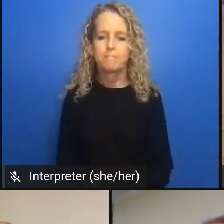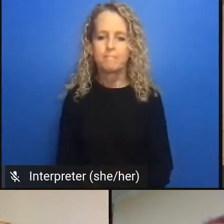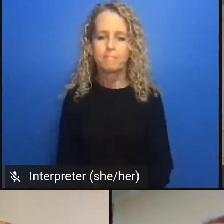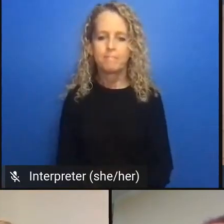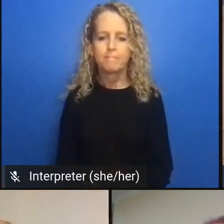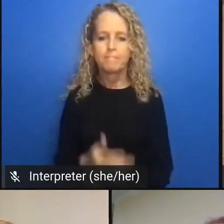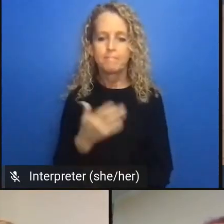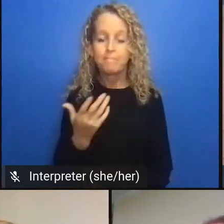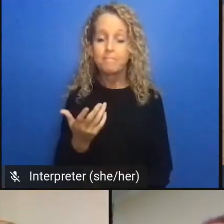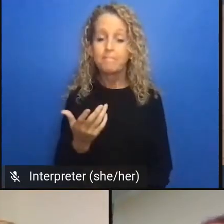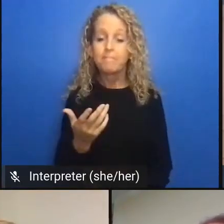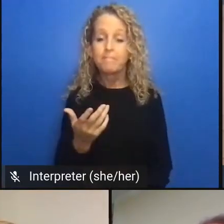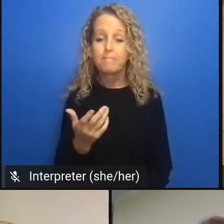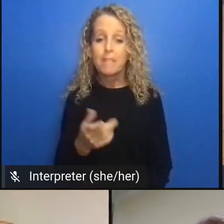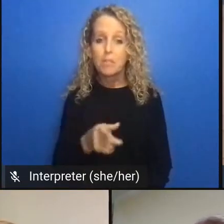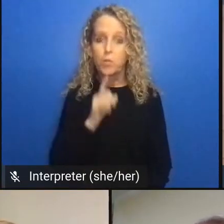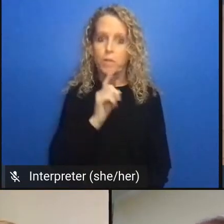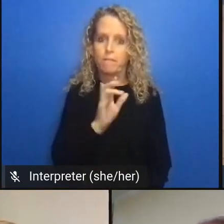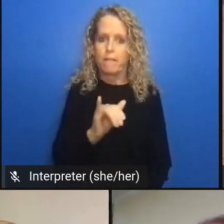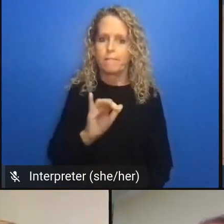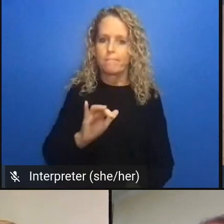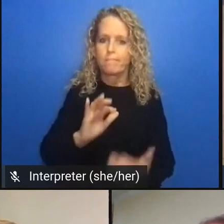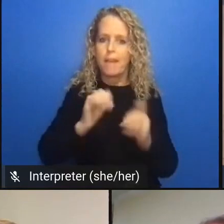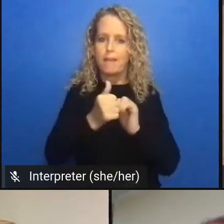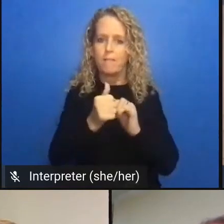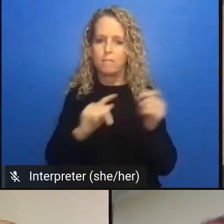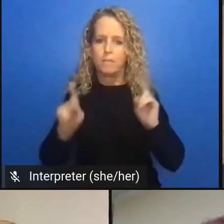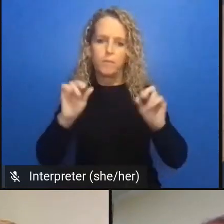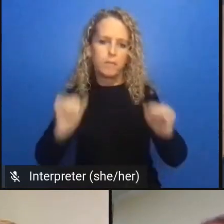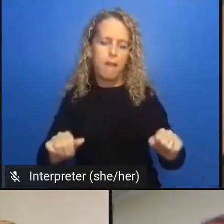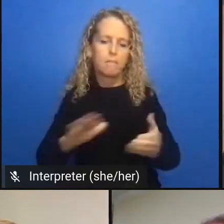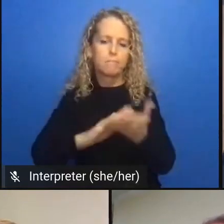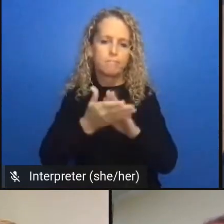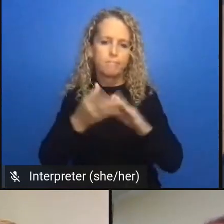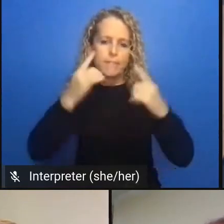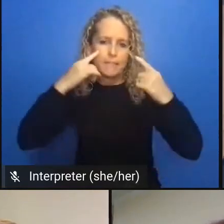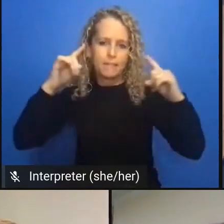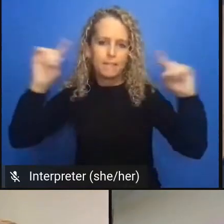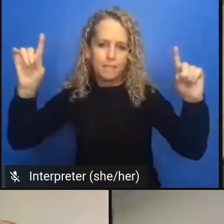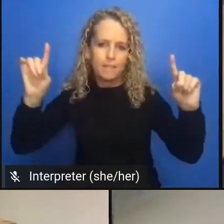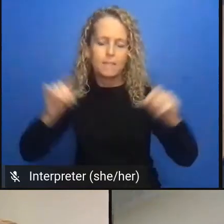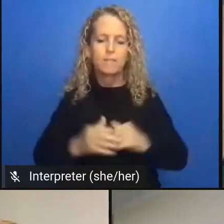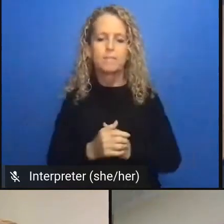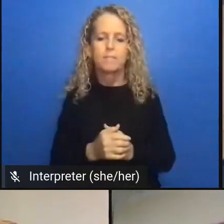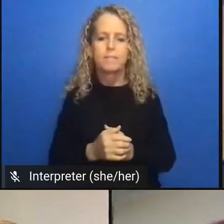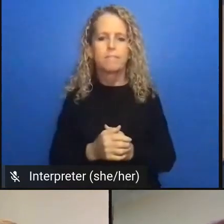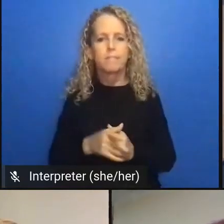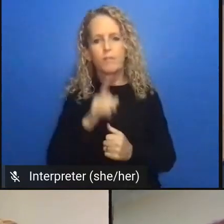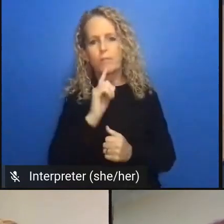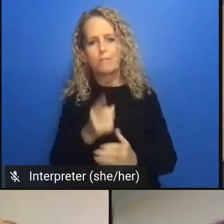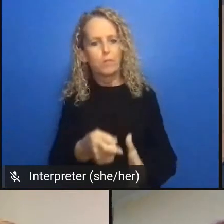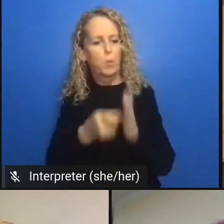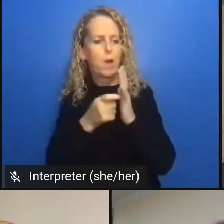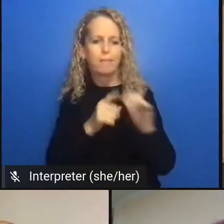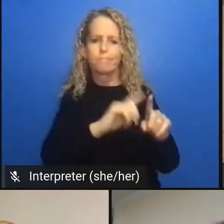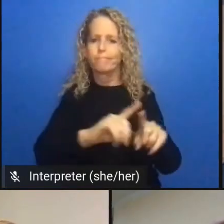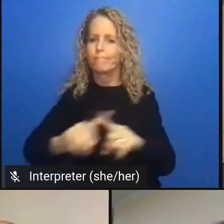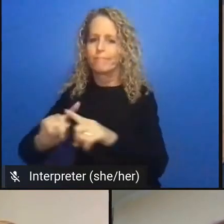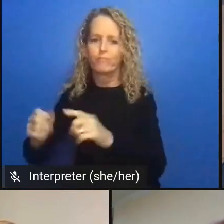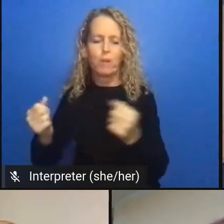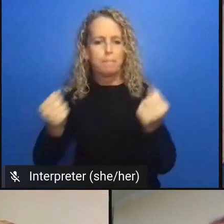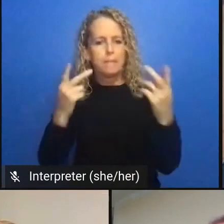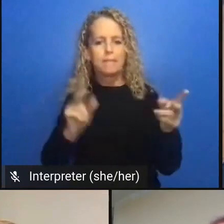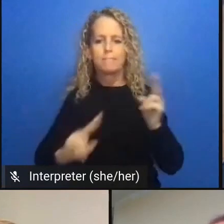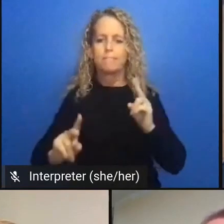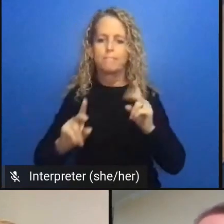vector for success, but it requires a lot of input from in a lot of different sectors from a lot of different people. So maybe that's